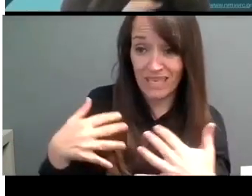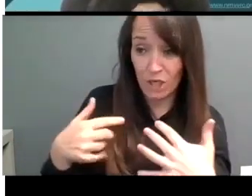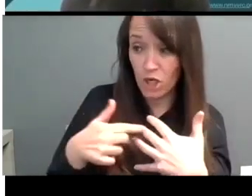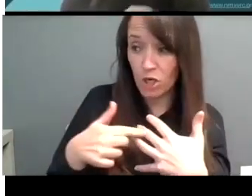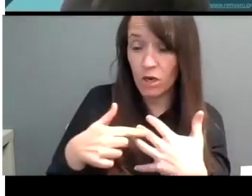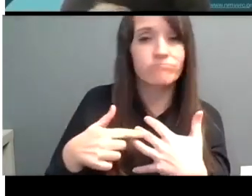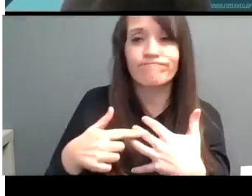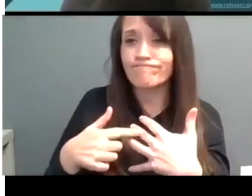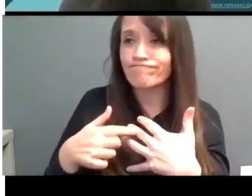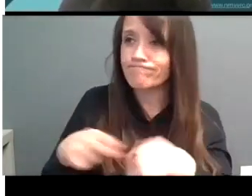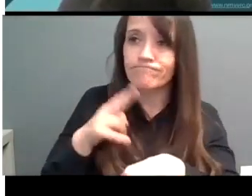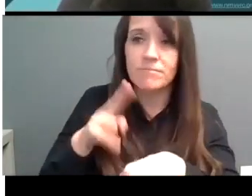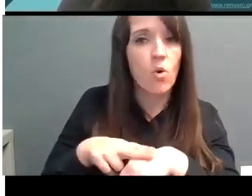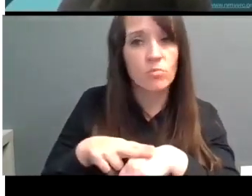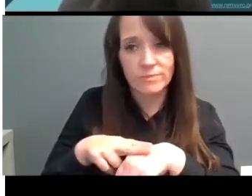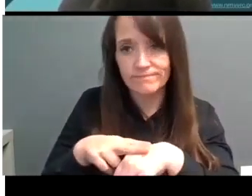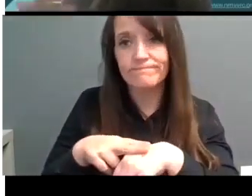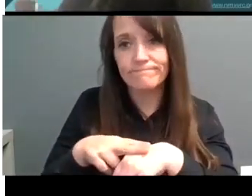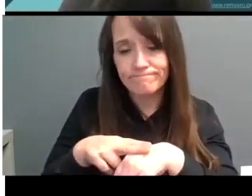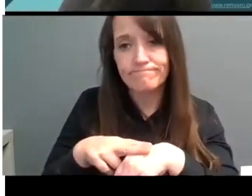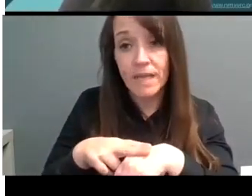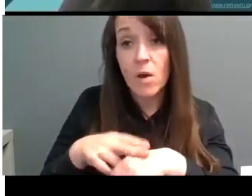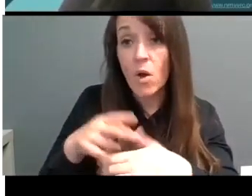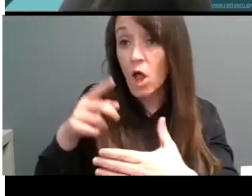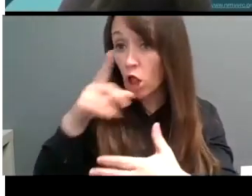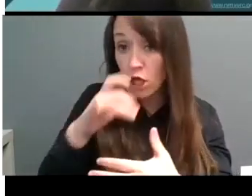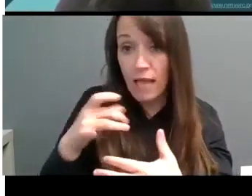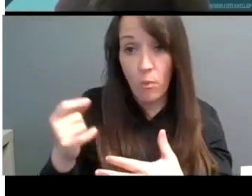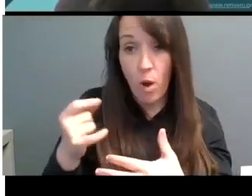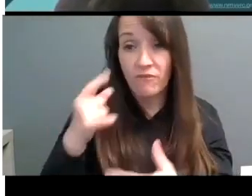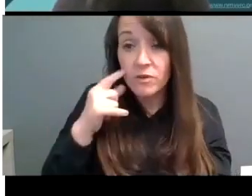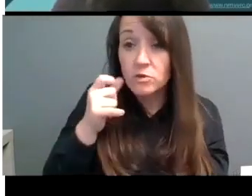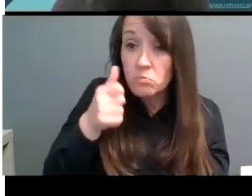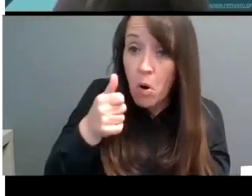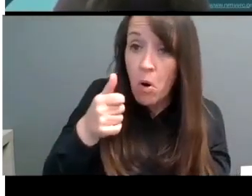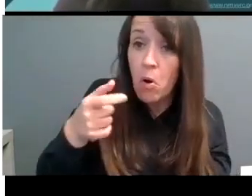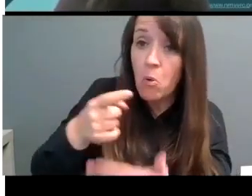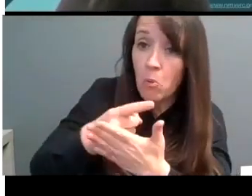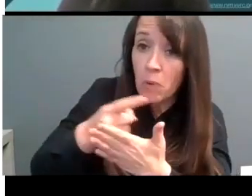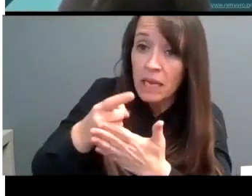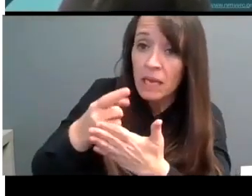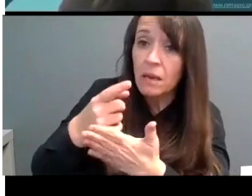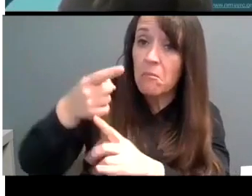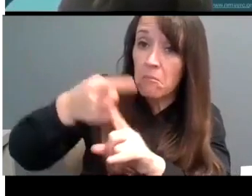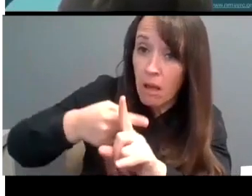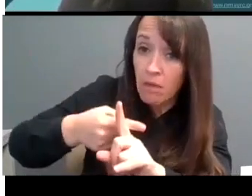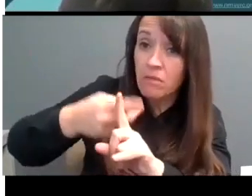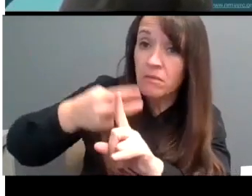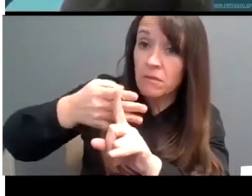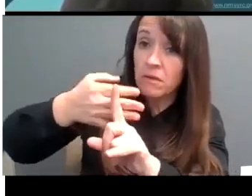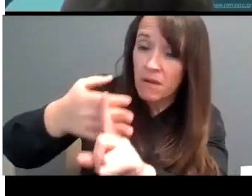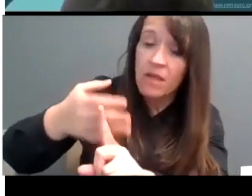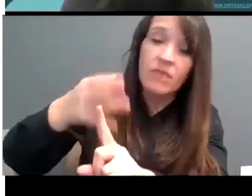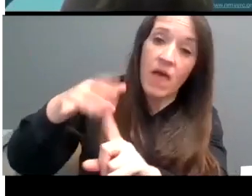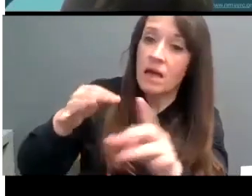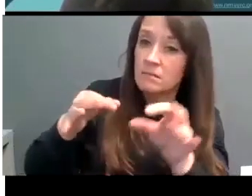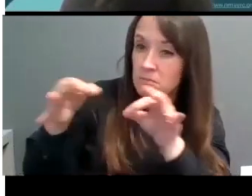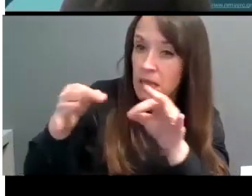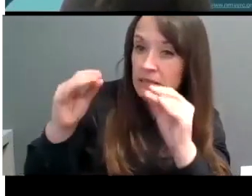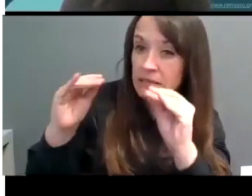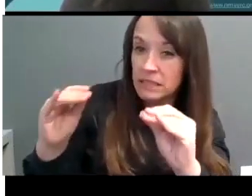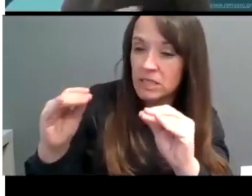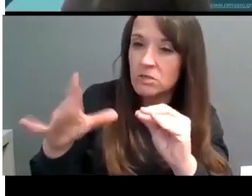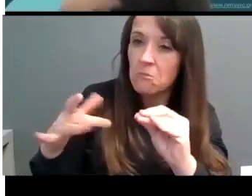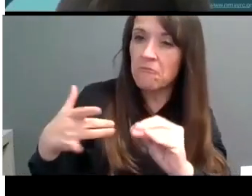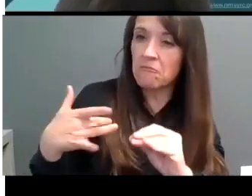normal. And this is it's going to look like over the next days, over the next weeks, over the next months. And if it doesn't look like this, and